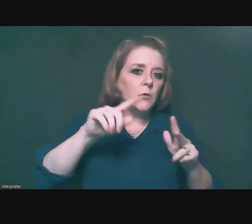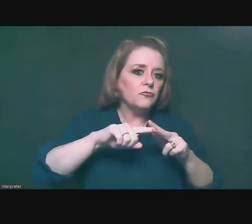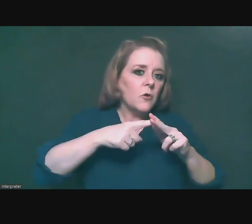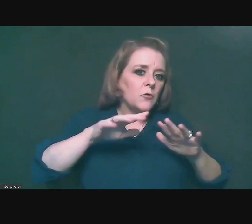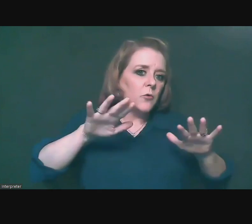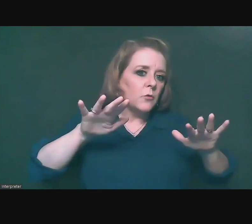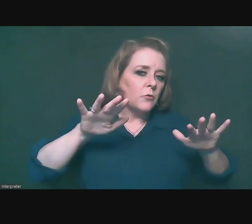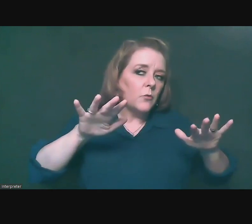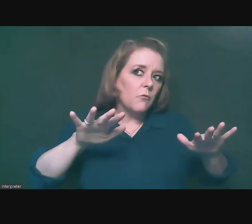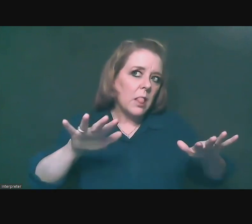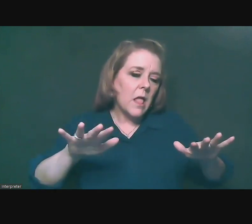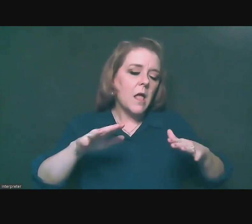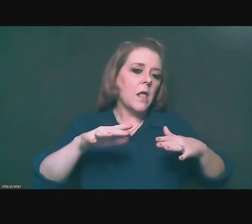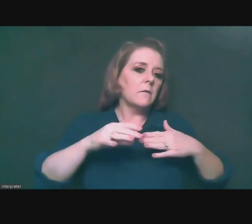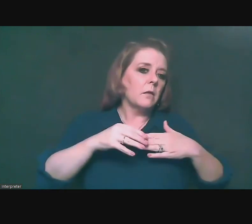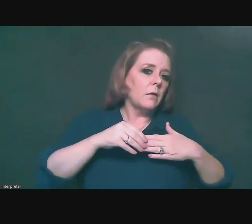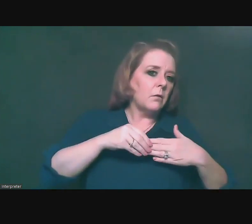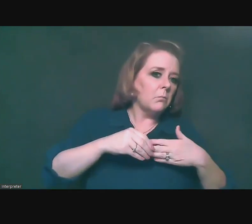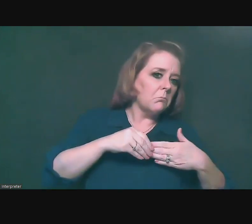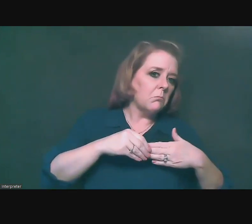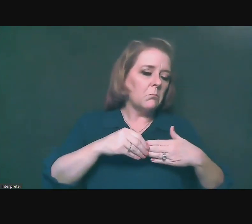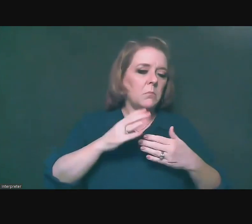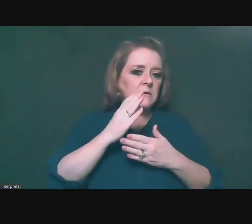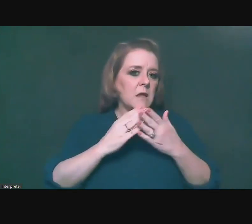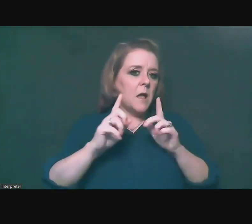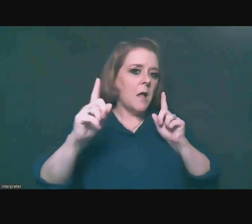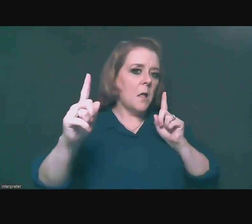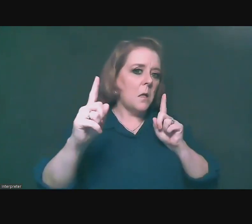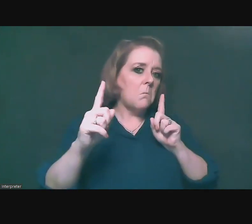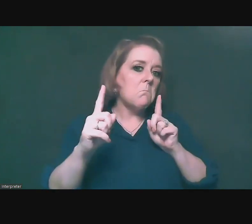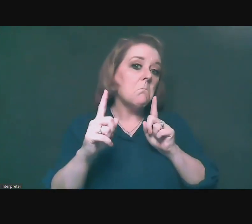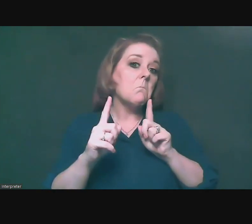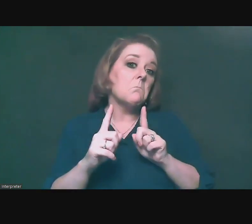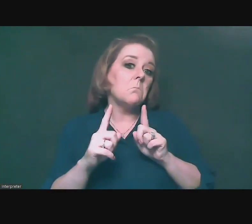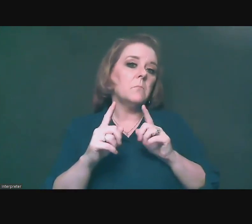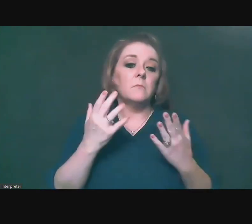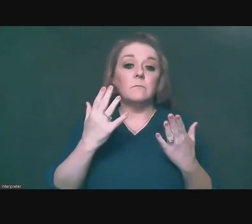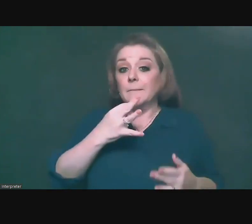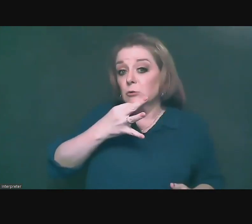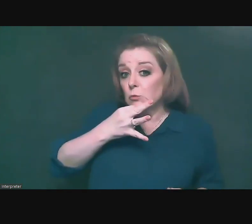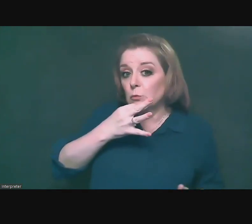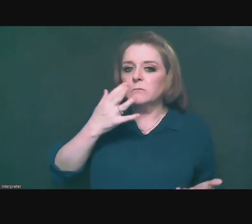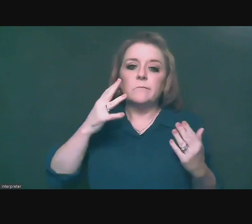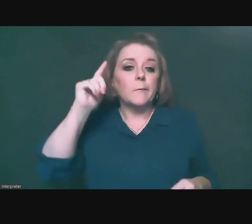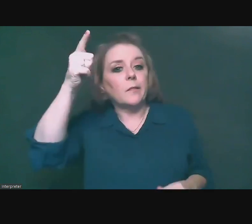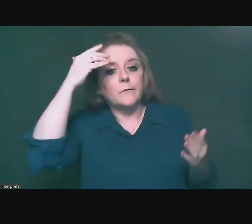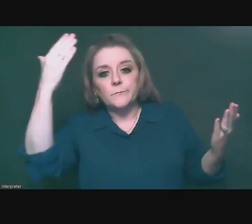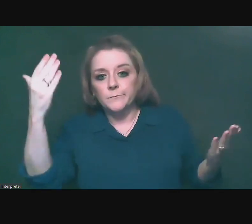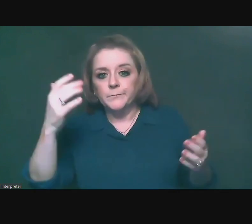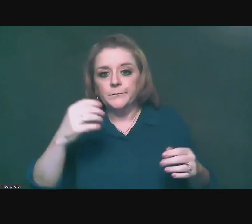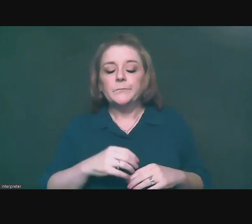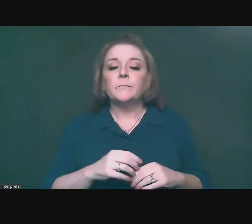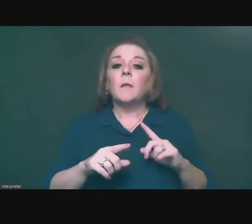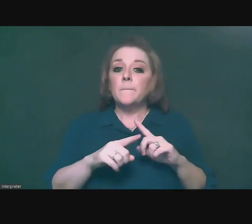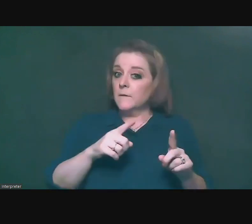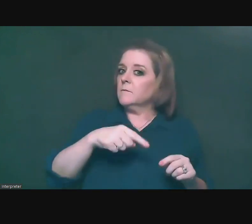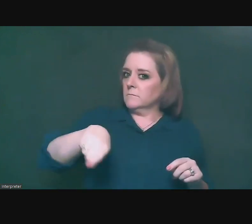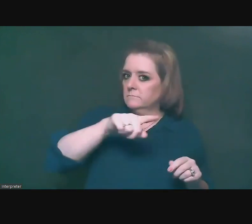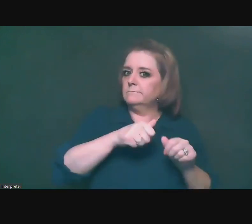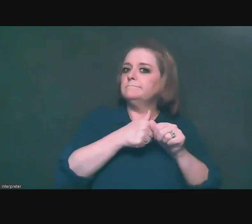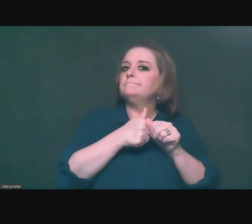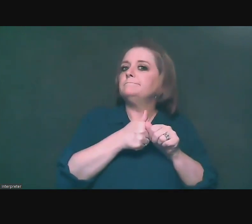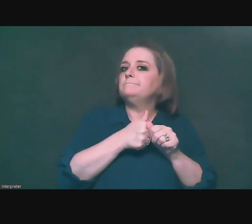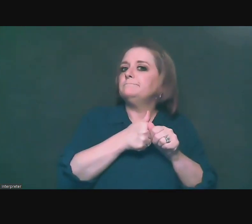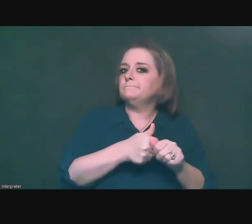social distancing guidelines. Maybe that will come sooner than later. As long as we kind of keep the